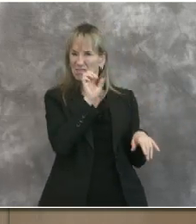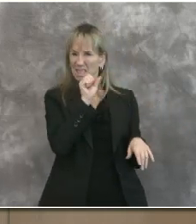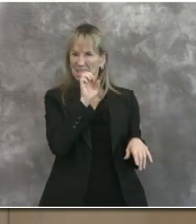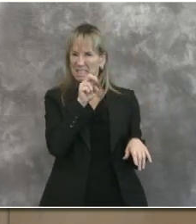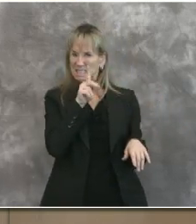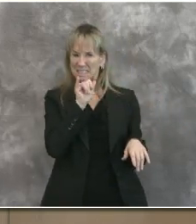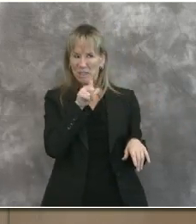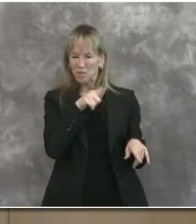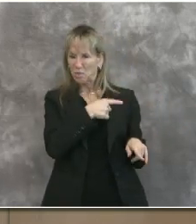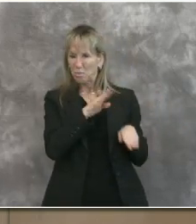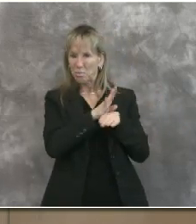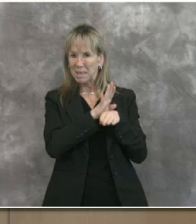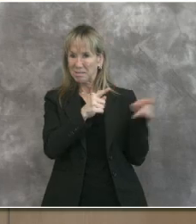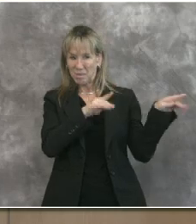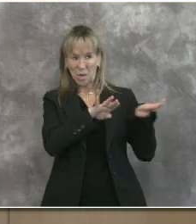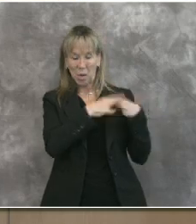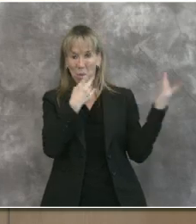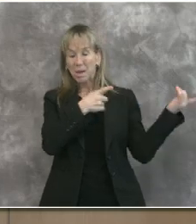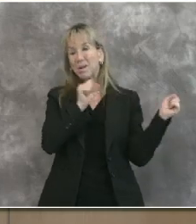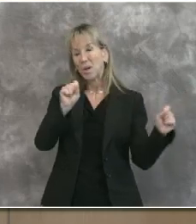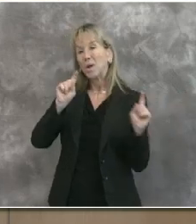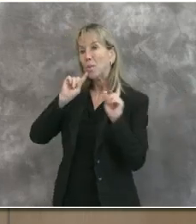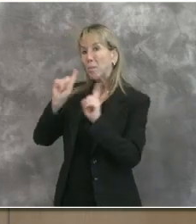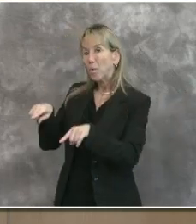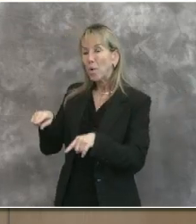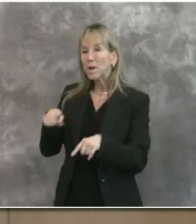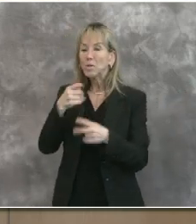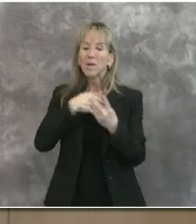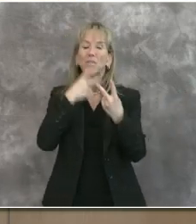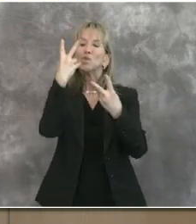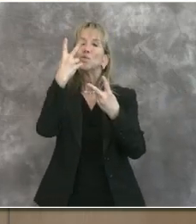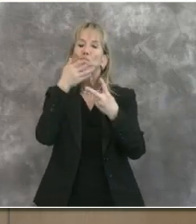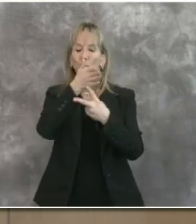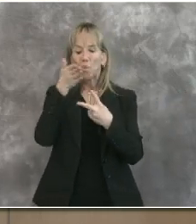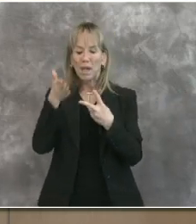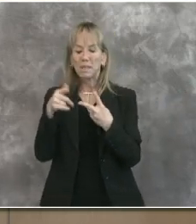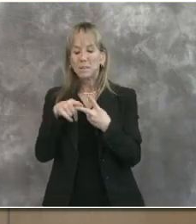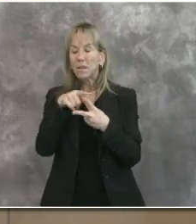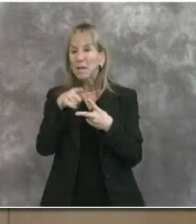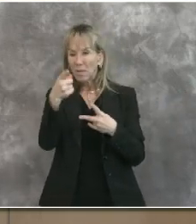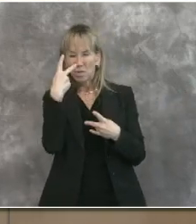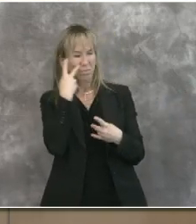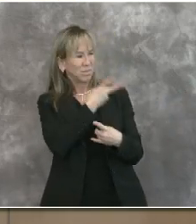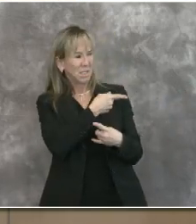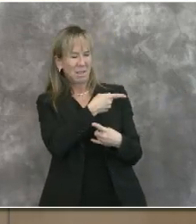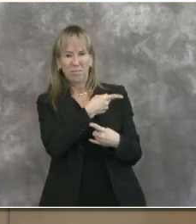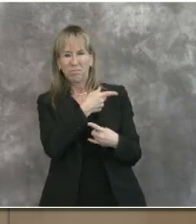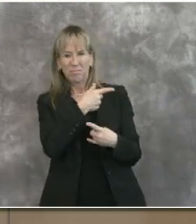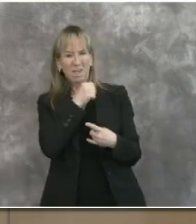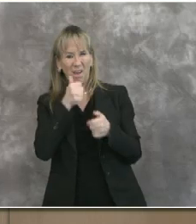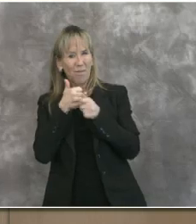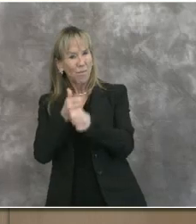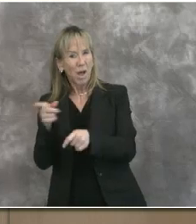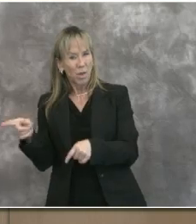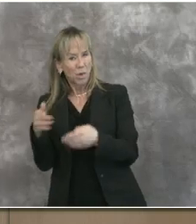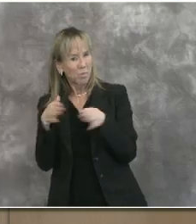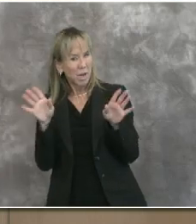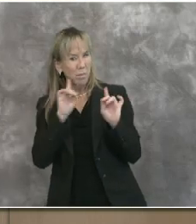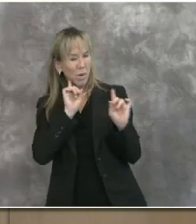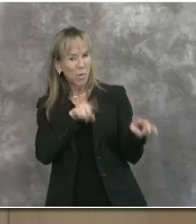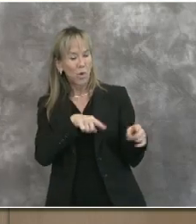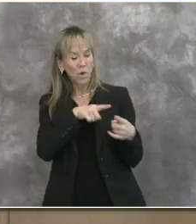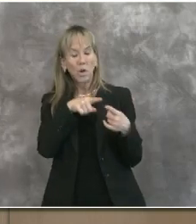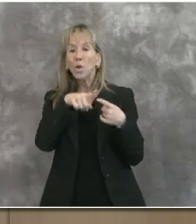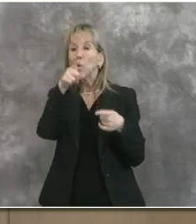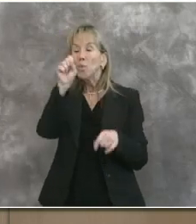the non-emergency line of the jurisdiction who's there. So the two options, if you see someone doing something you don't think is consistent with the public health orders, is to